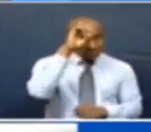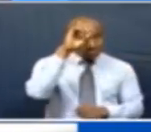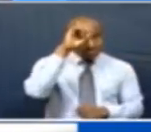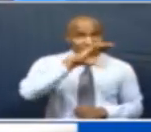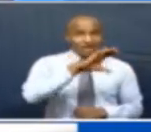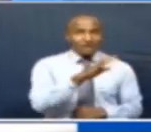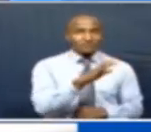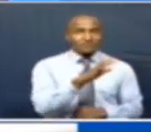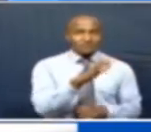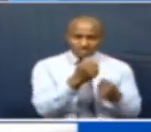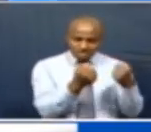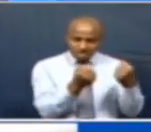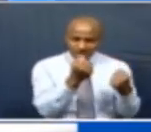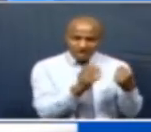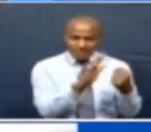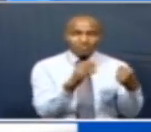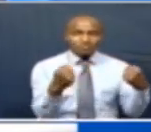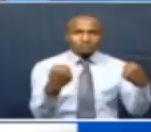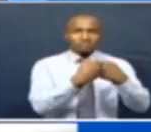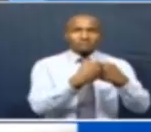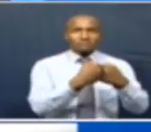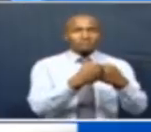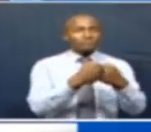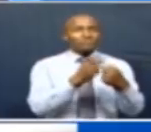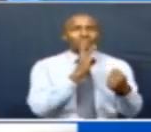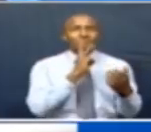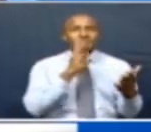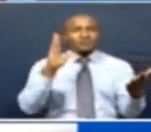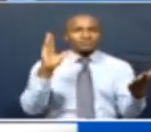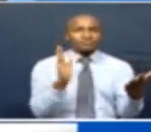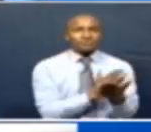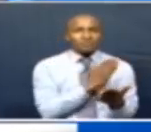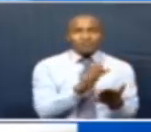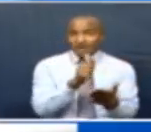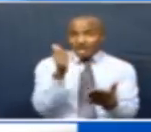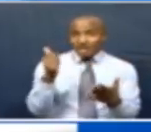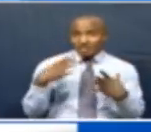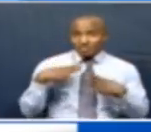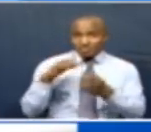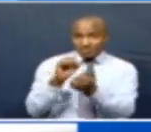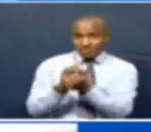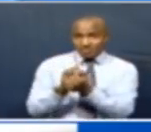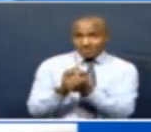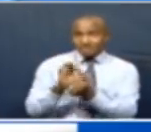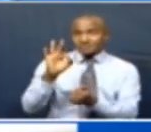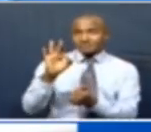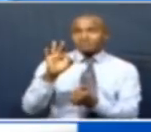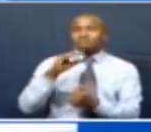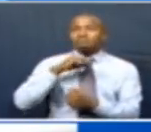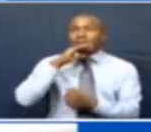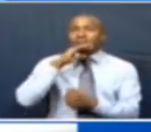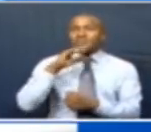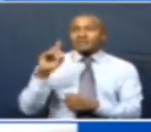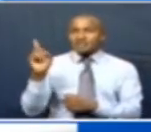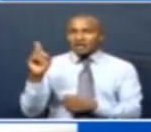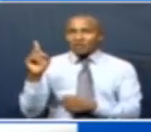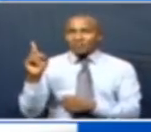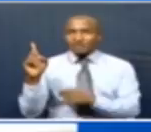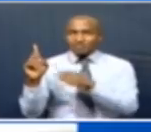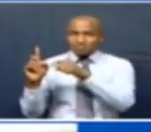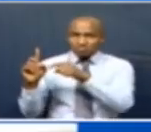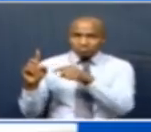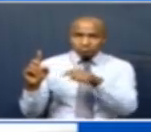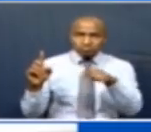the vehicle they were traveling in was swept by flash floods. 13 other people lost their lives in 2 separate accidents along the Nairobi-Mombasa Highway,